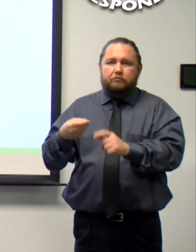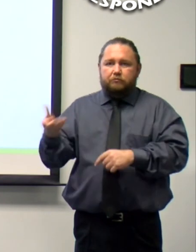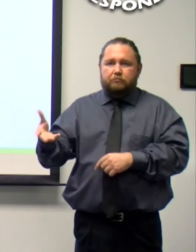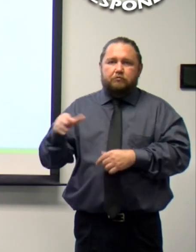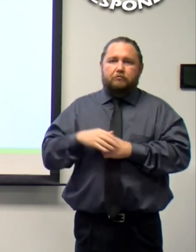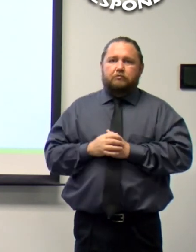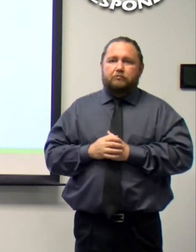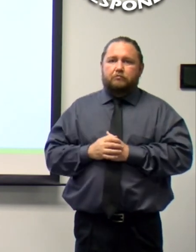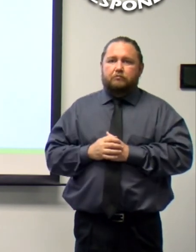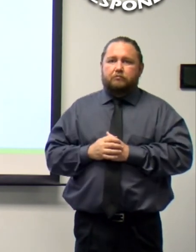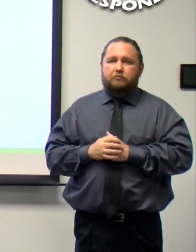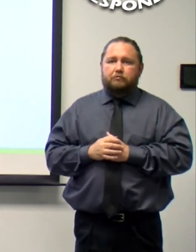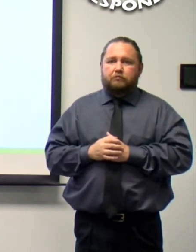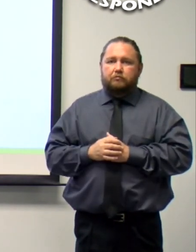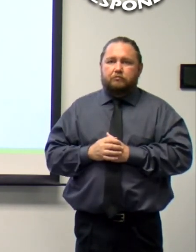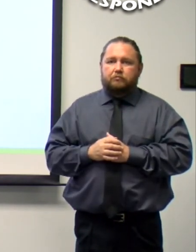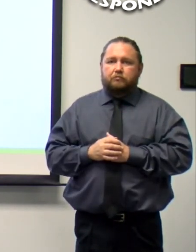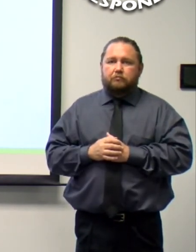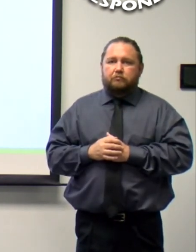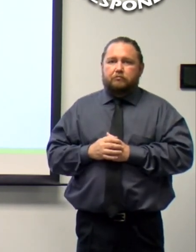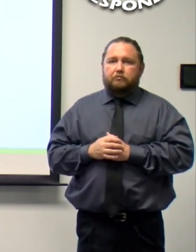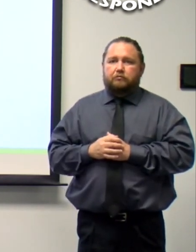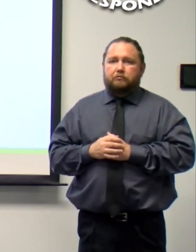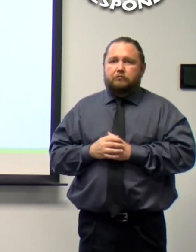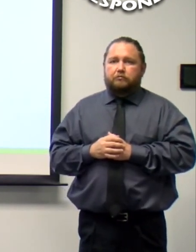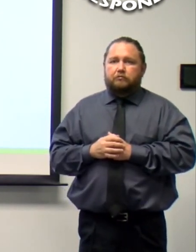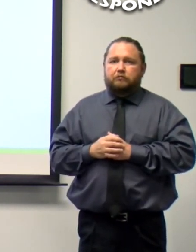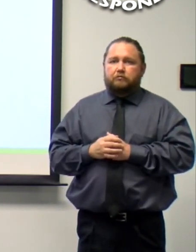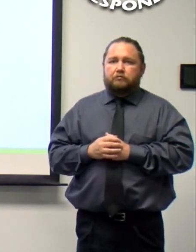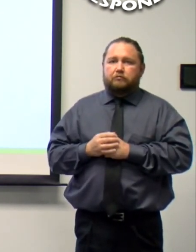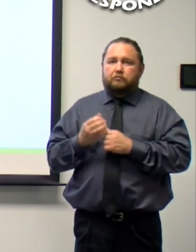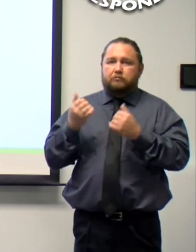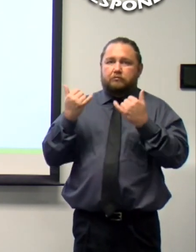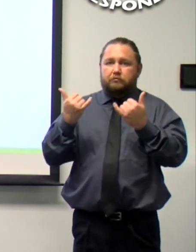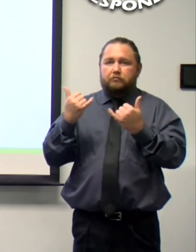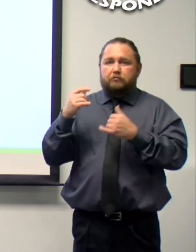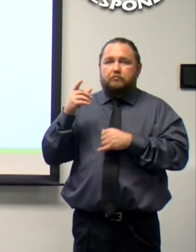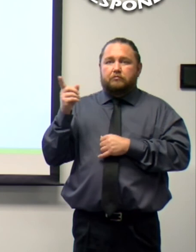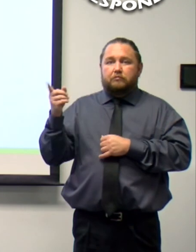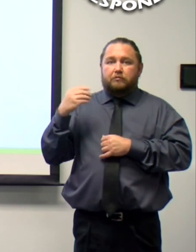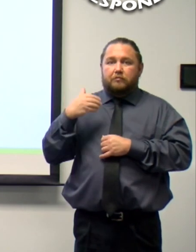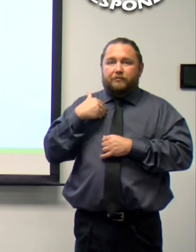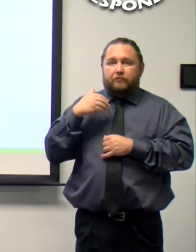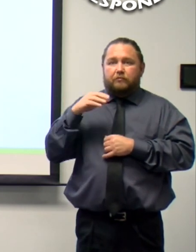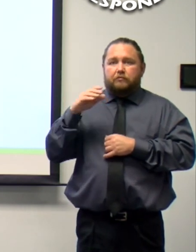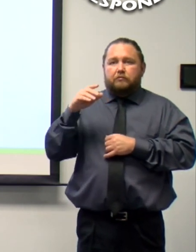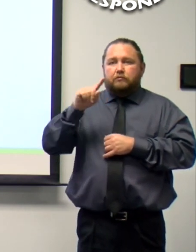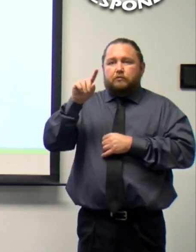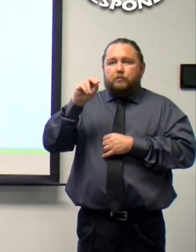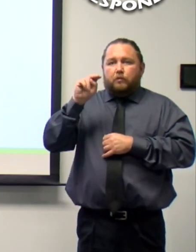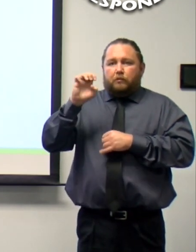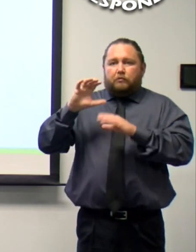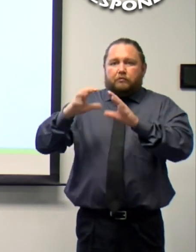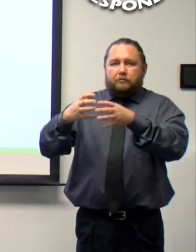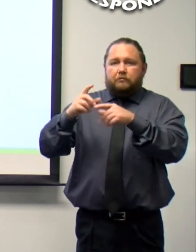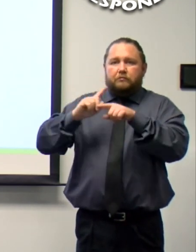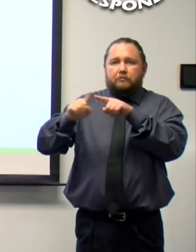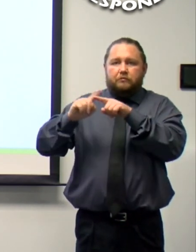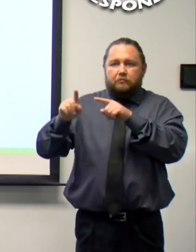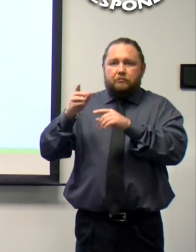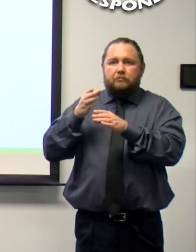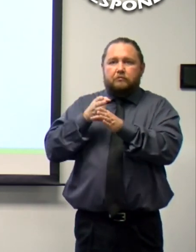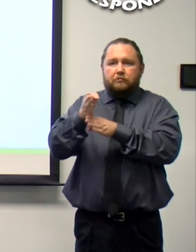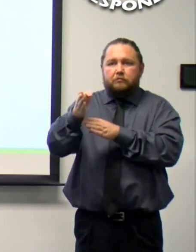new business or anything like that, they're being definitely serviced. Building code people are working down there. Some other people